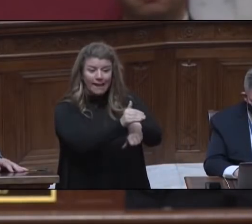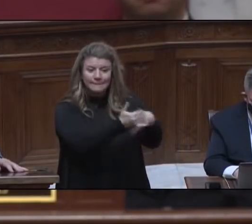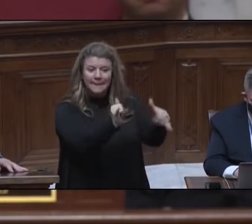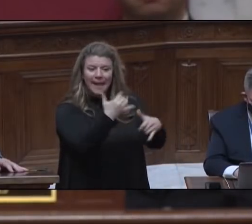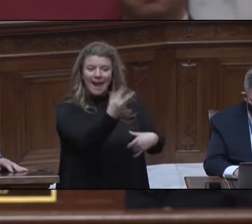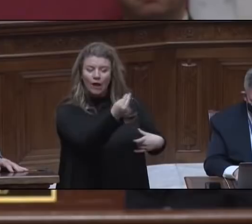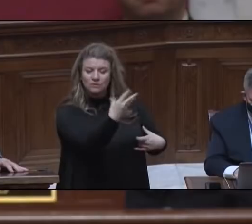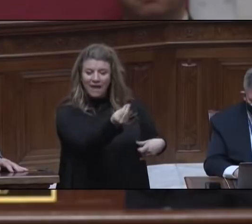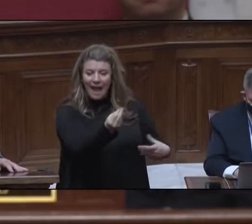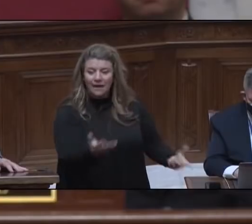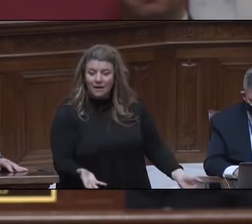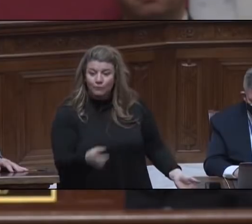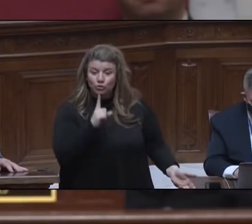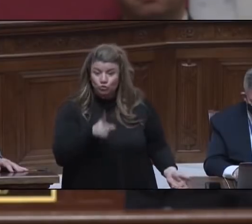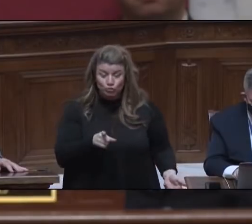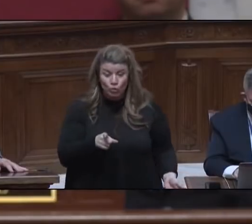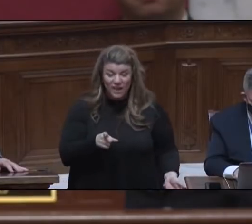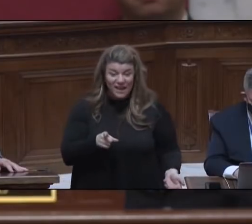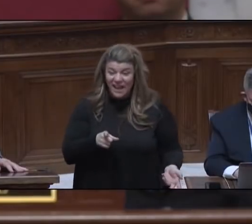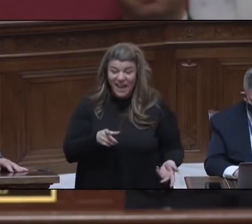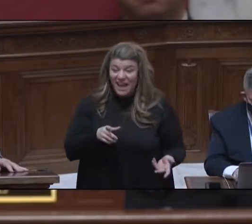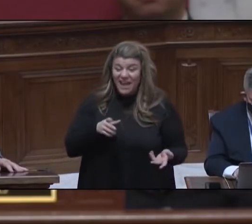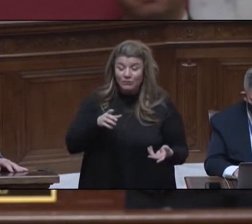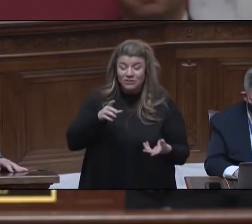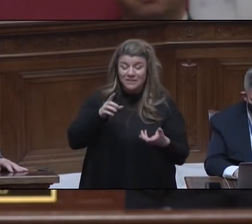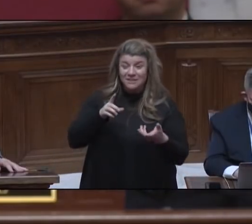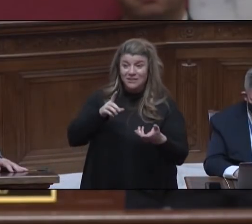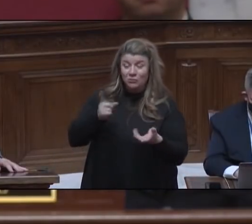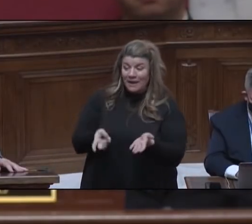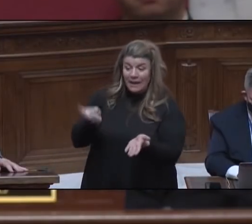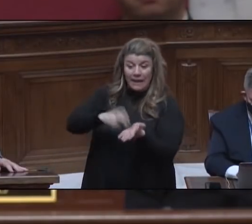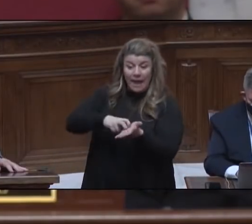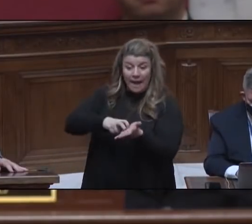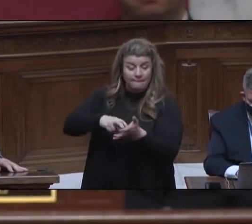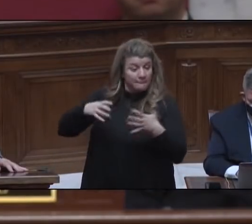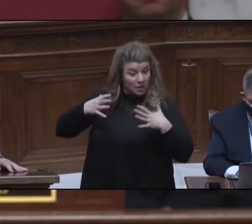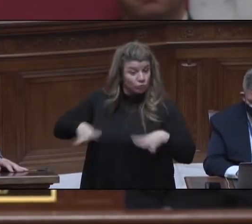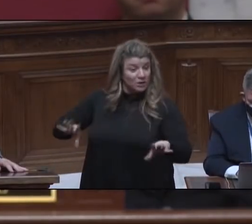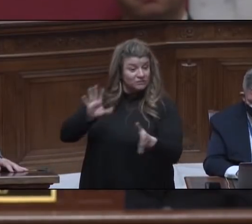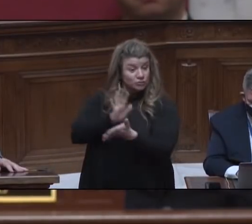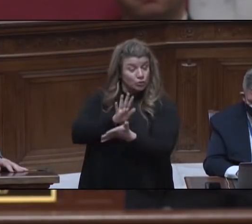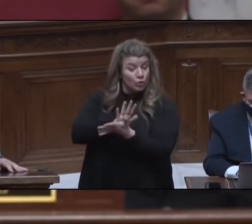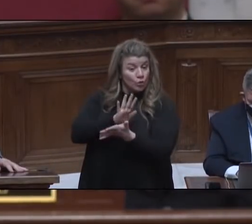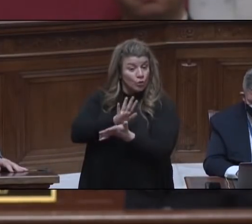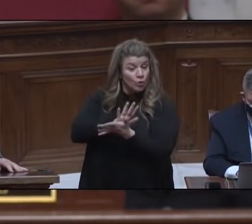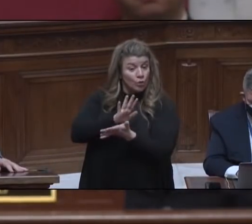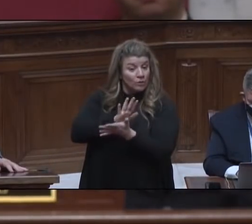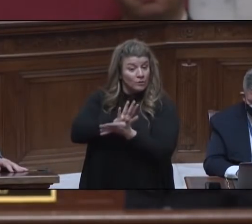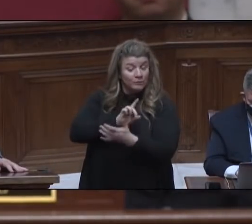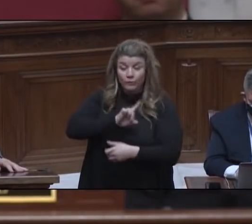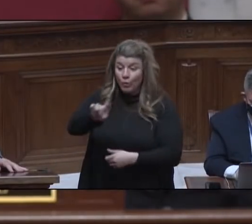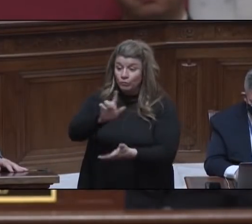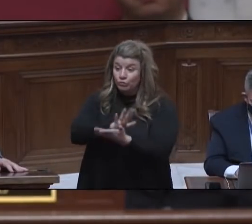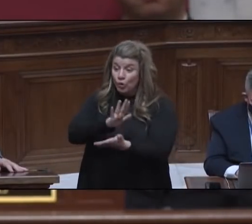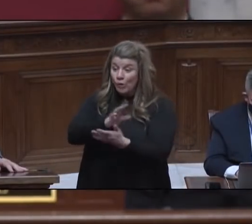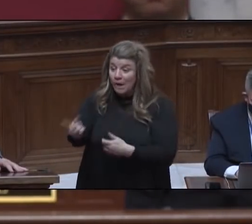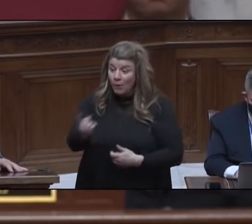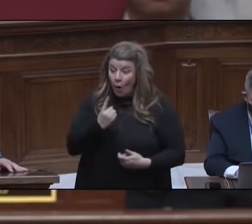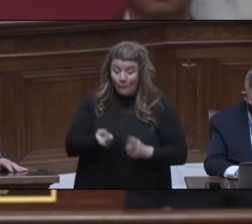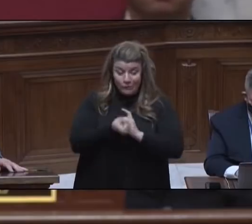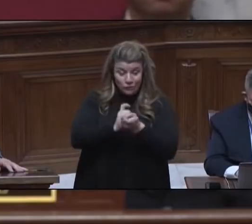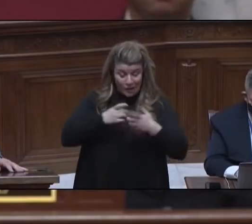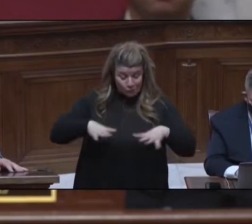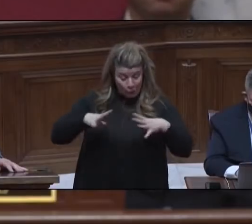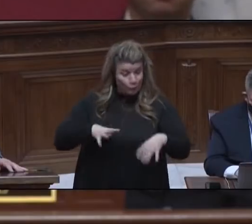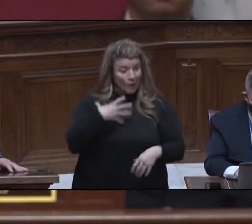I mean, really and truly, it was just a matter of getting up and putting on our school clothes and coming home and putting on our play clothes